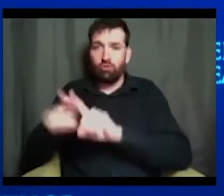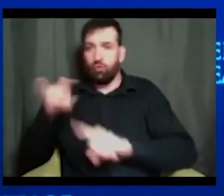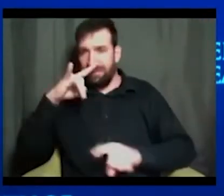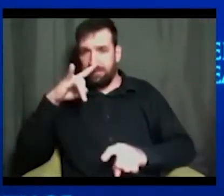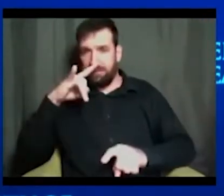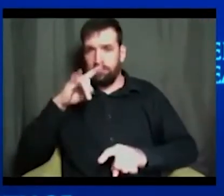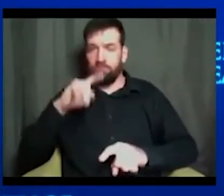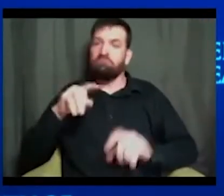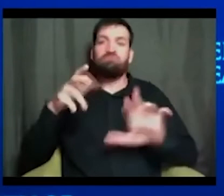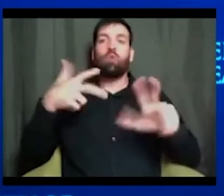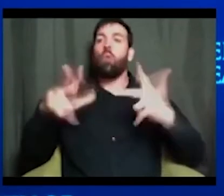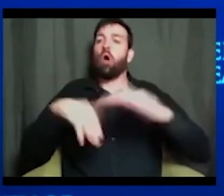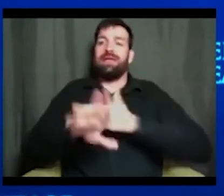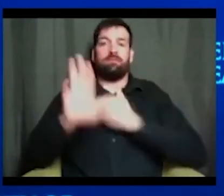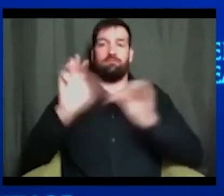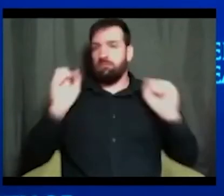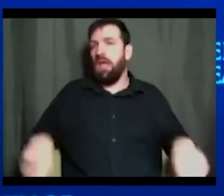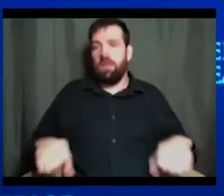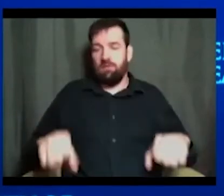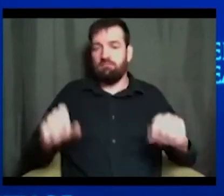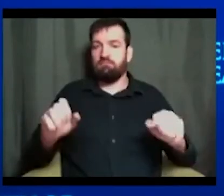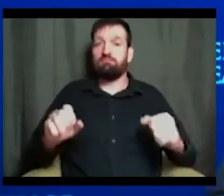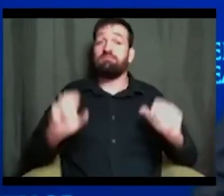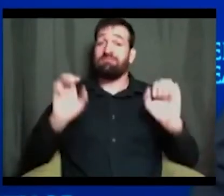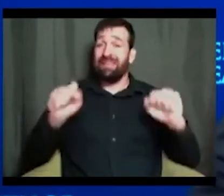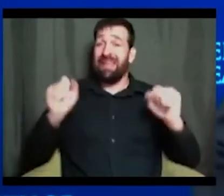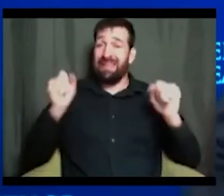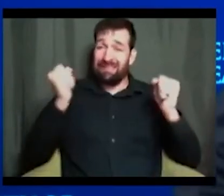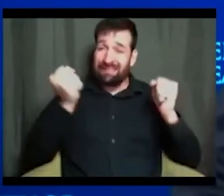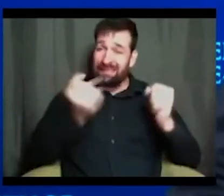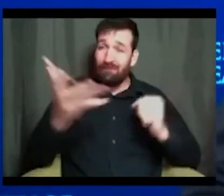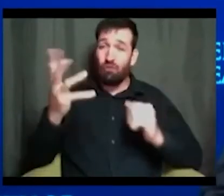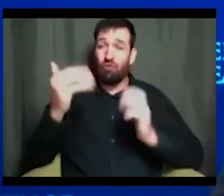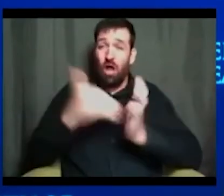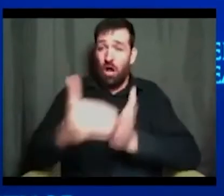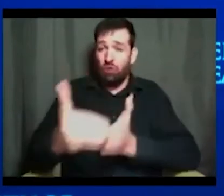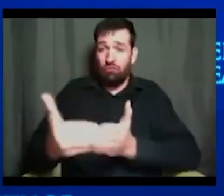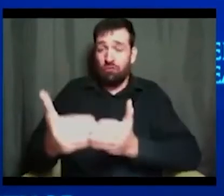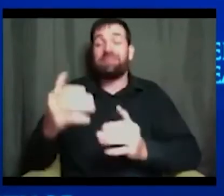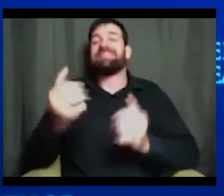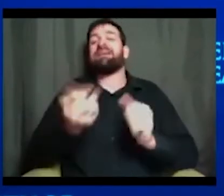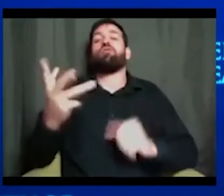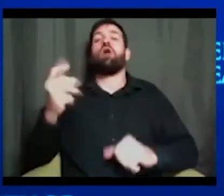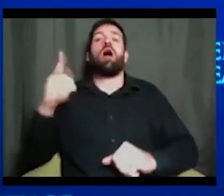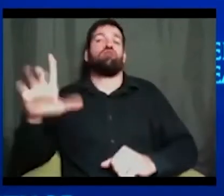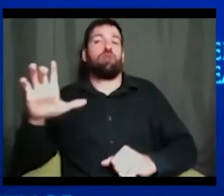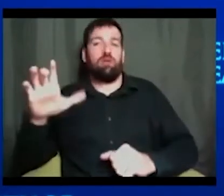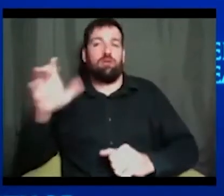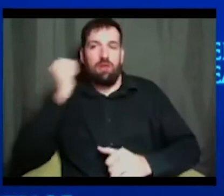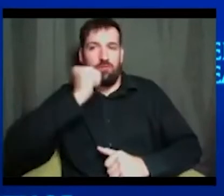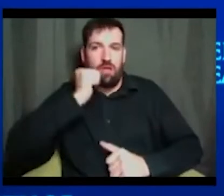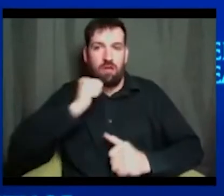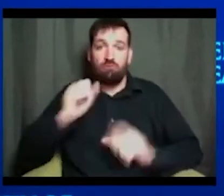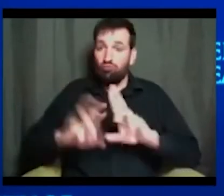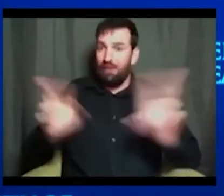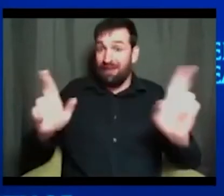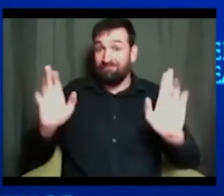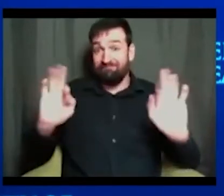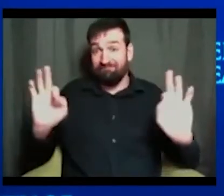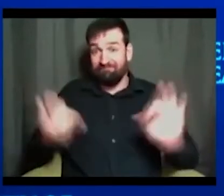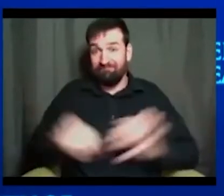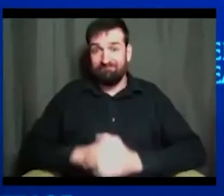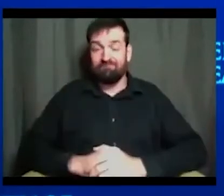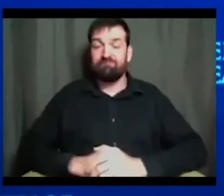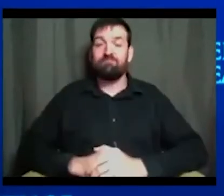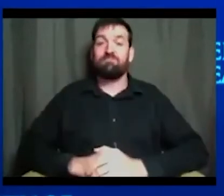basis, and we have capacity to do hundreds a day. So we're ready to go with that. And